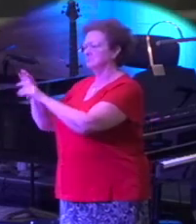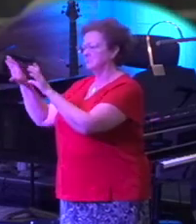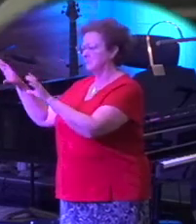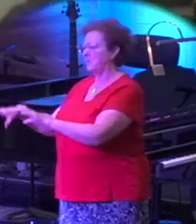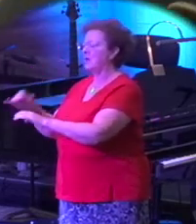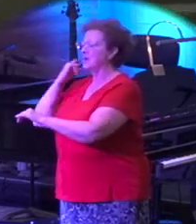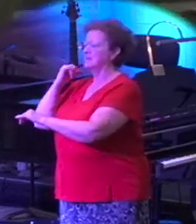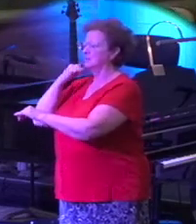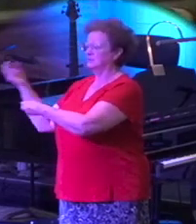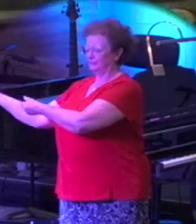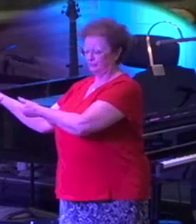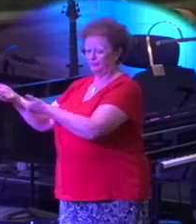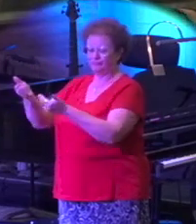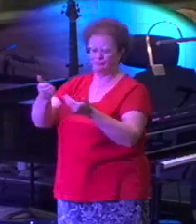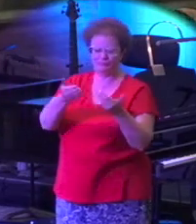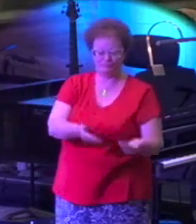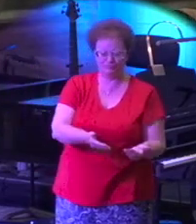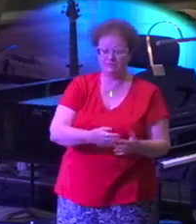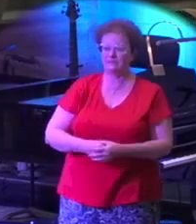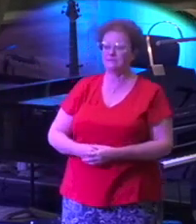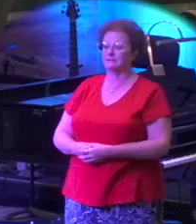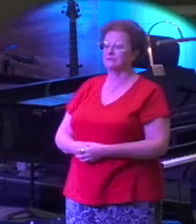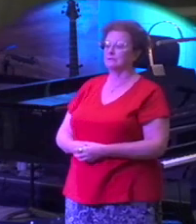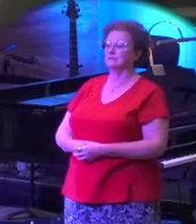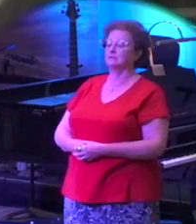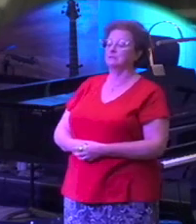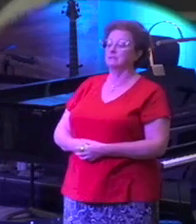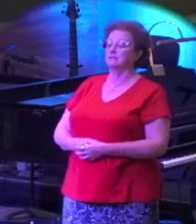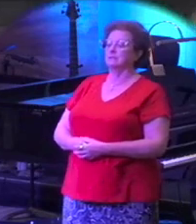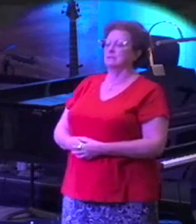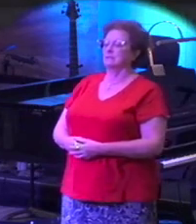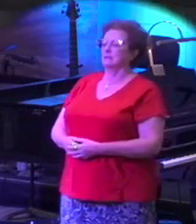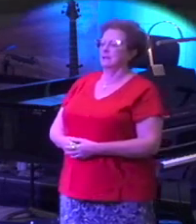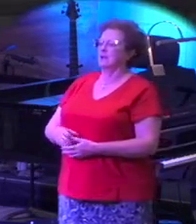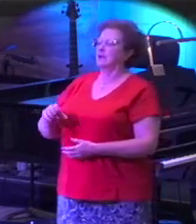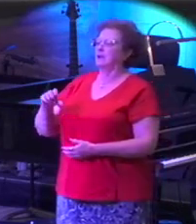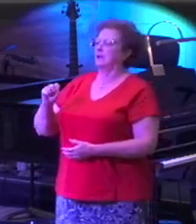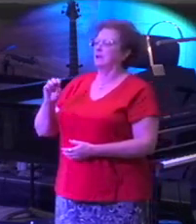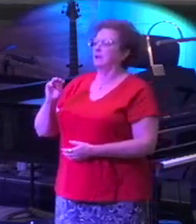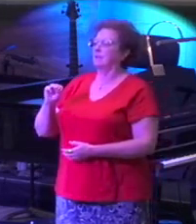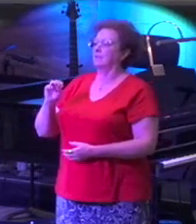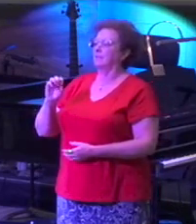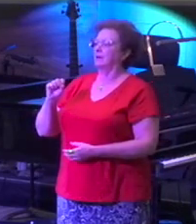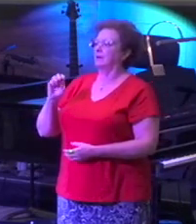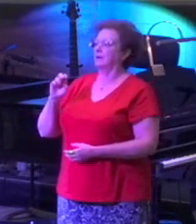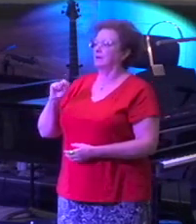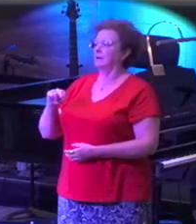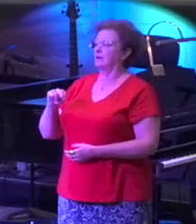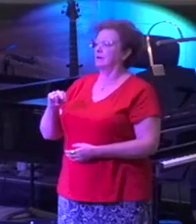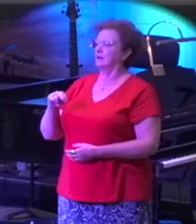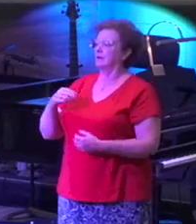remember Judges 16, right? The story of Samson. Remember at the end of his life when he was between those two pillars